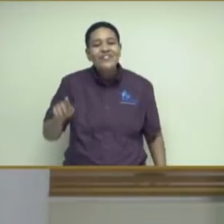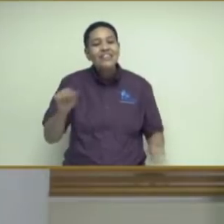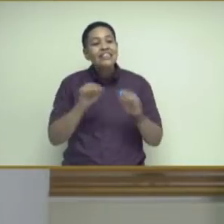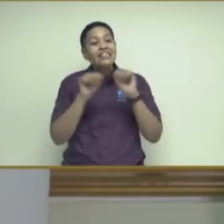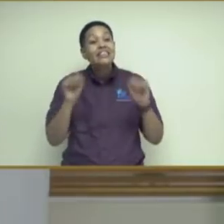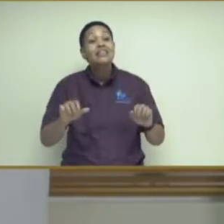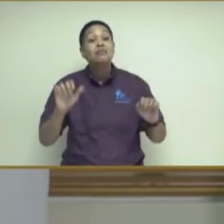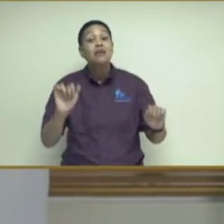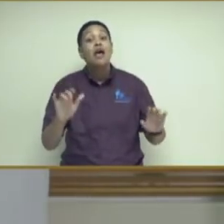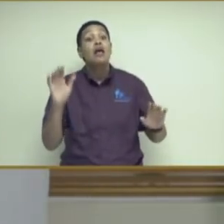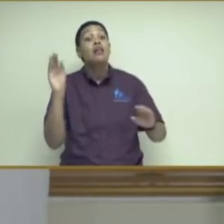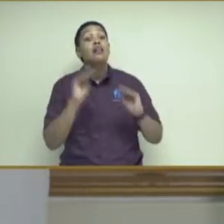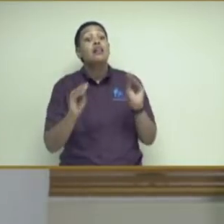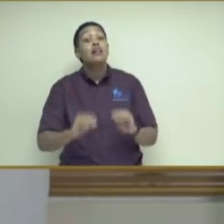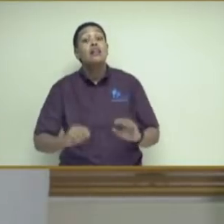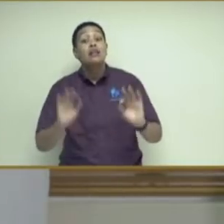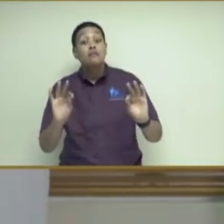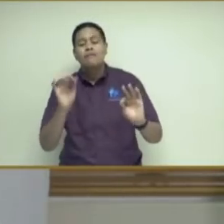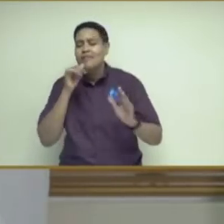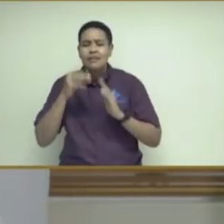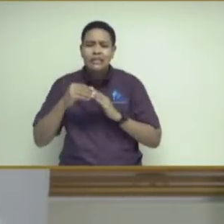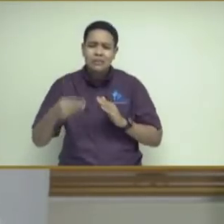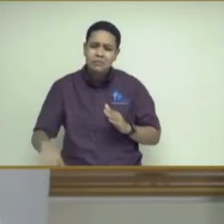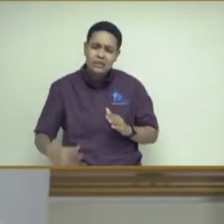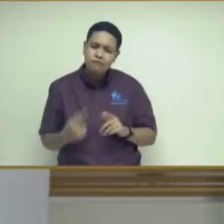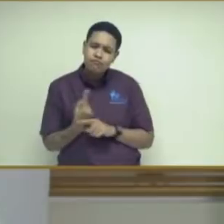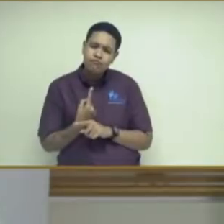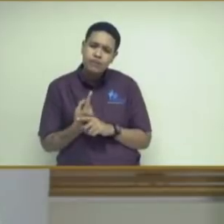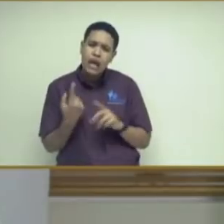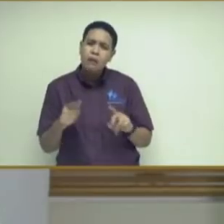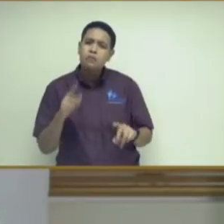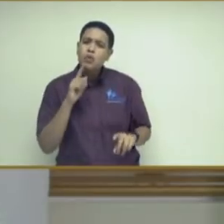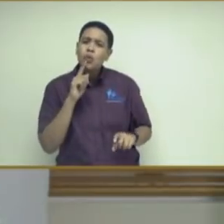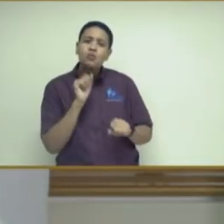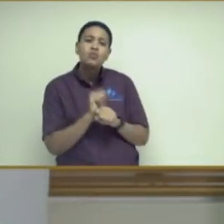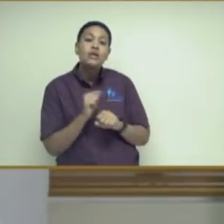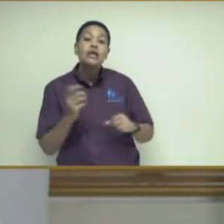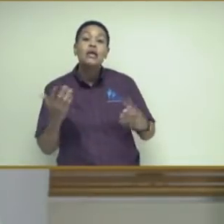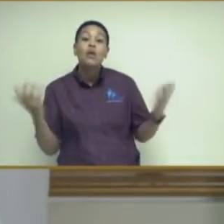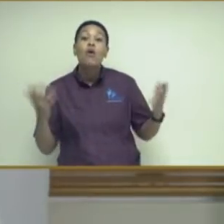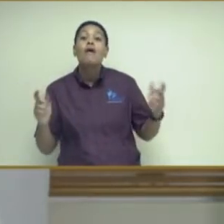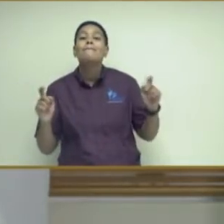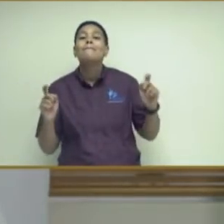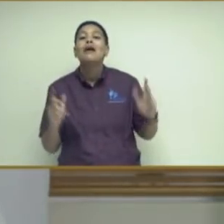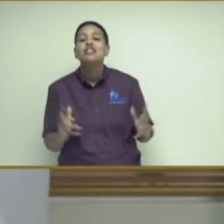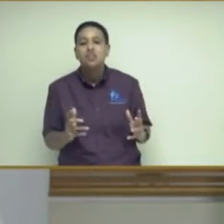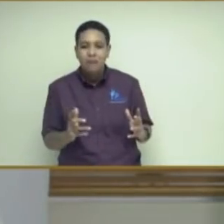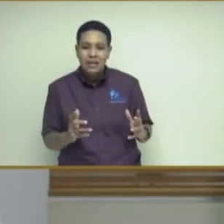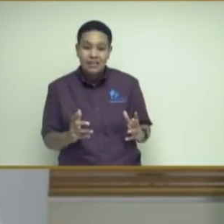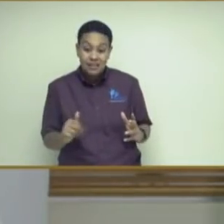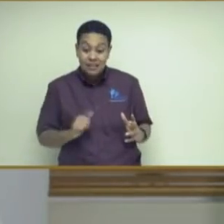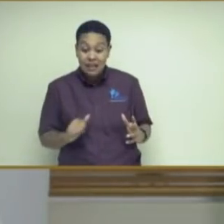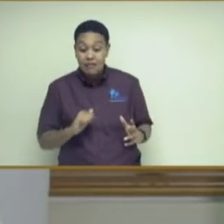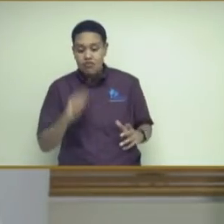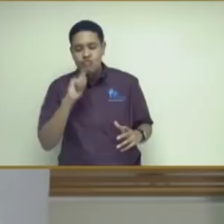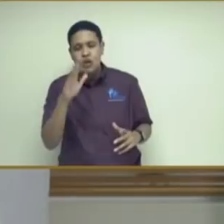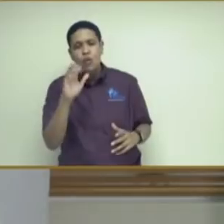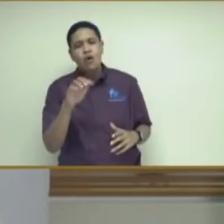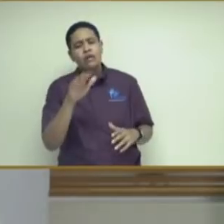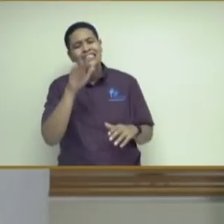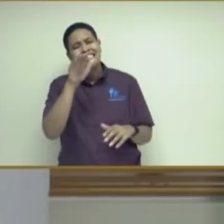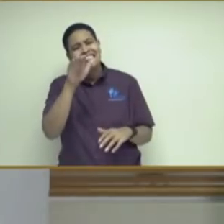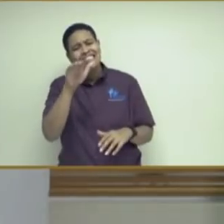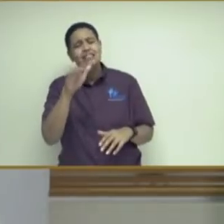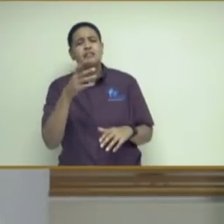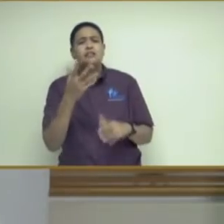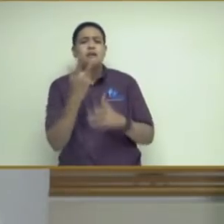systems that can be put in place, that should be put in place. And so it really comes down to management. And I really want to appeal both to